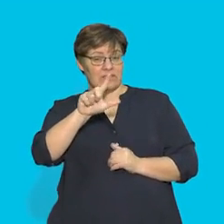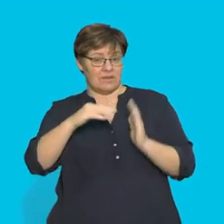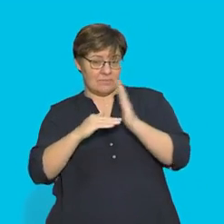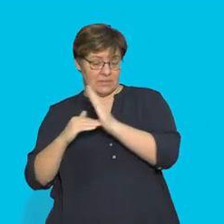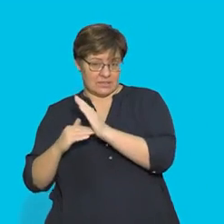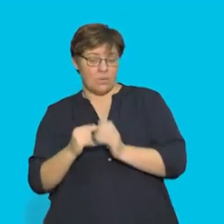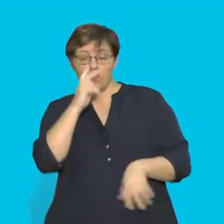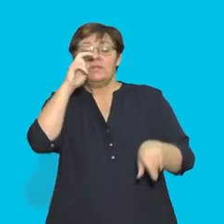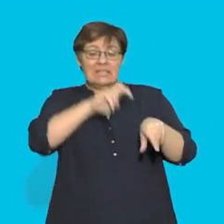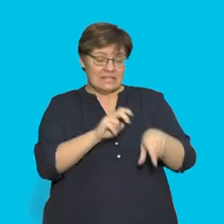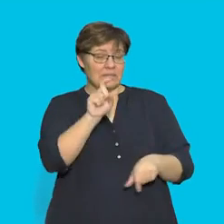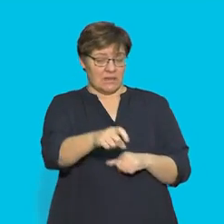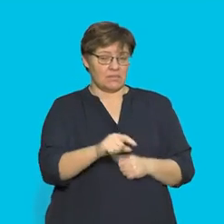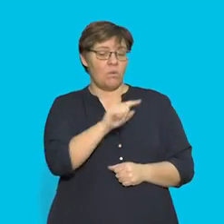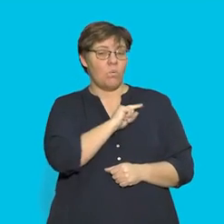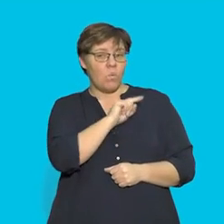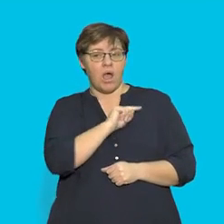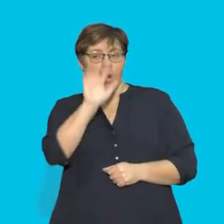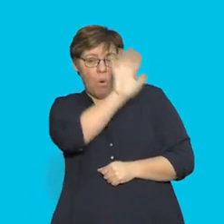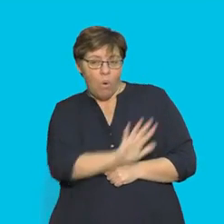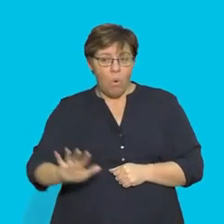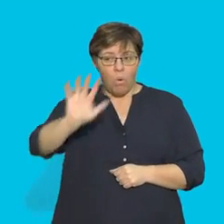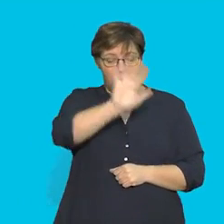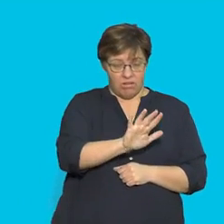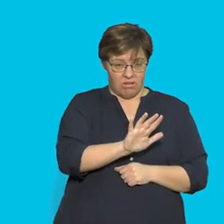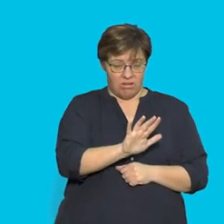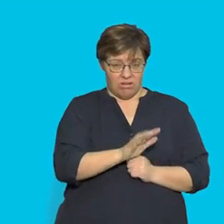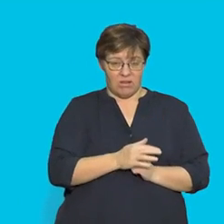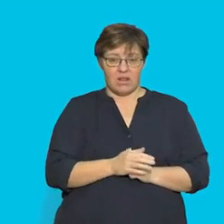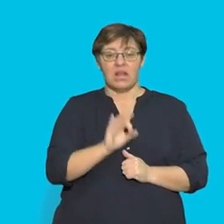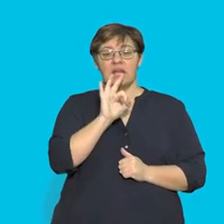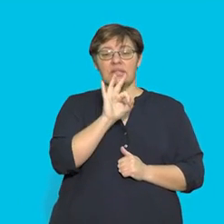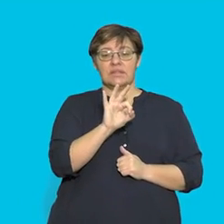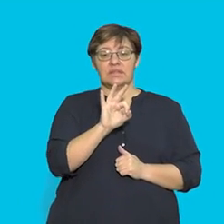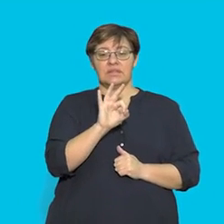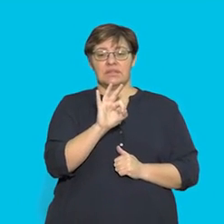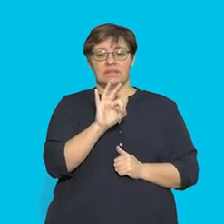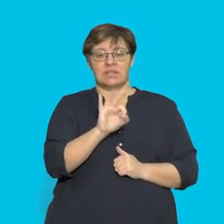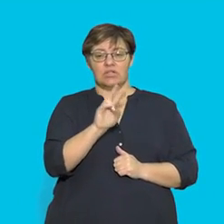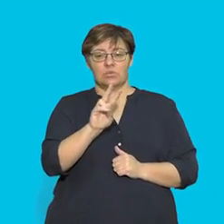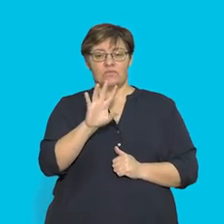325,27 meters. And we're going to need that because if the whole diagonal is